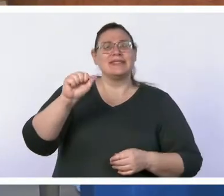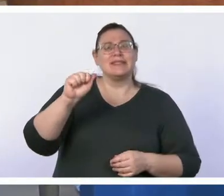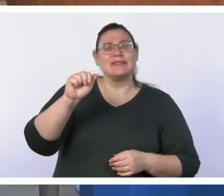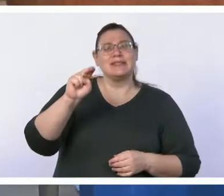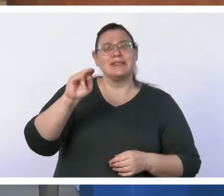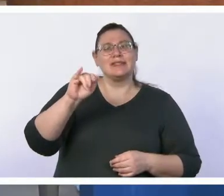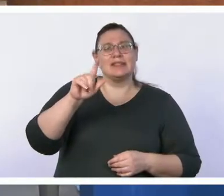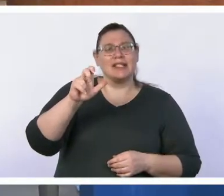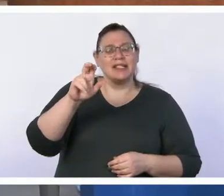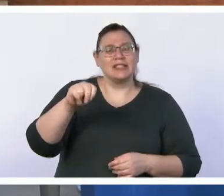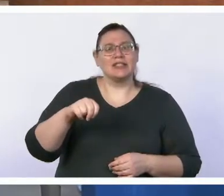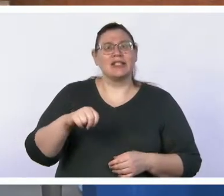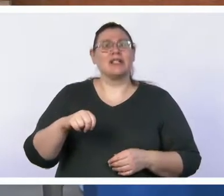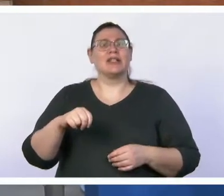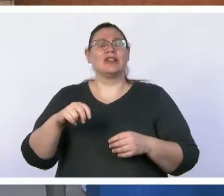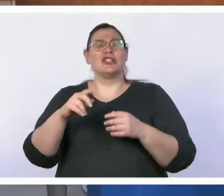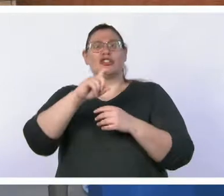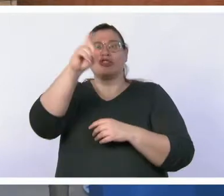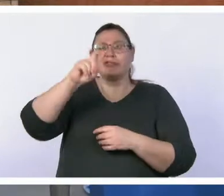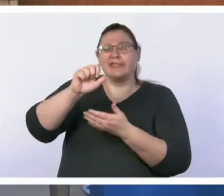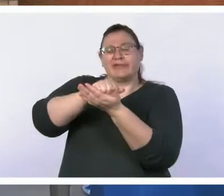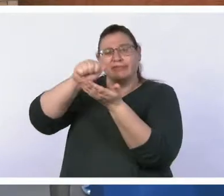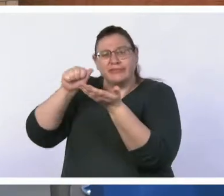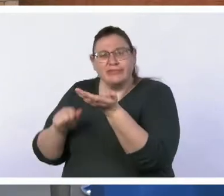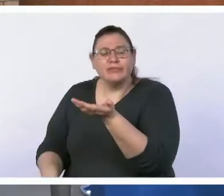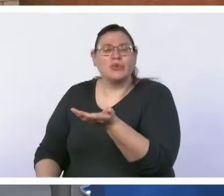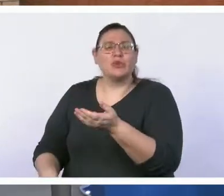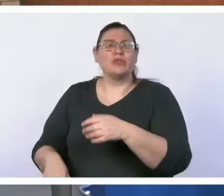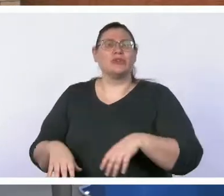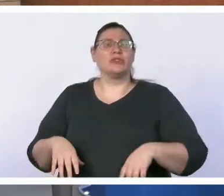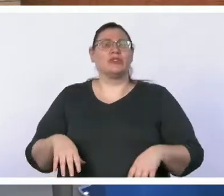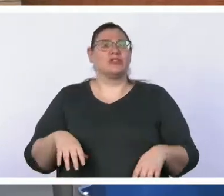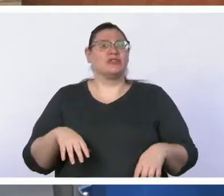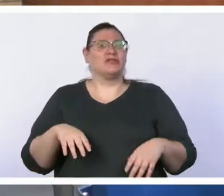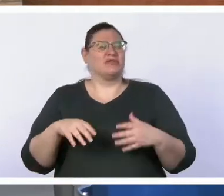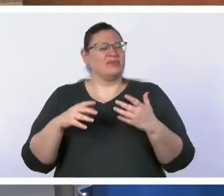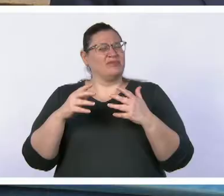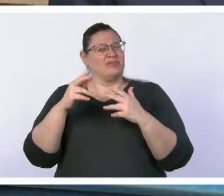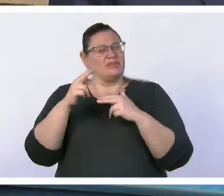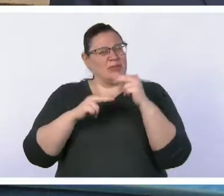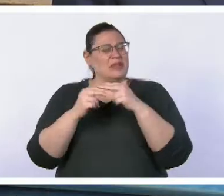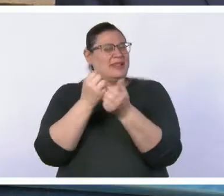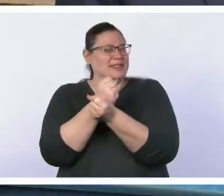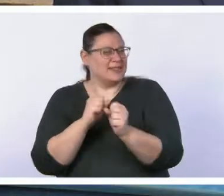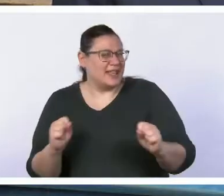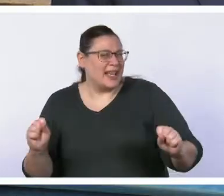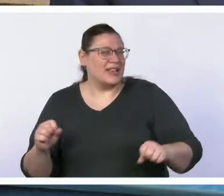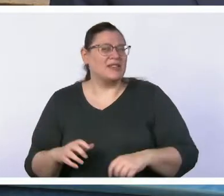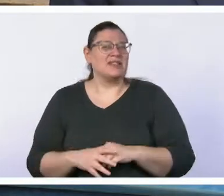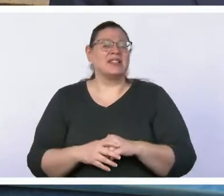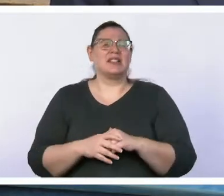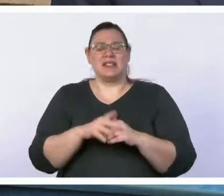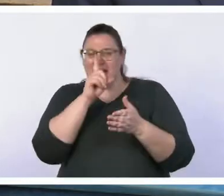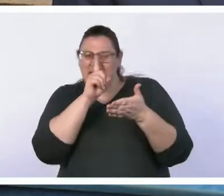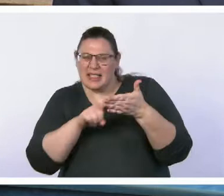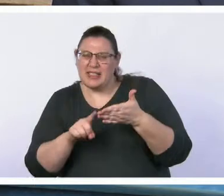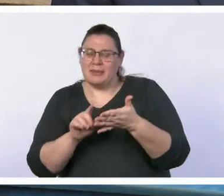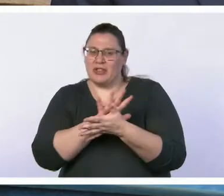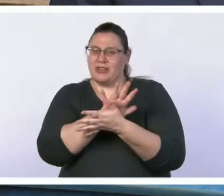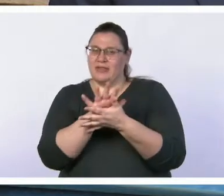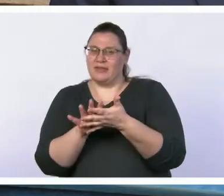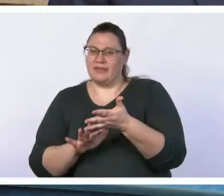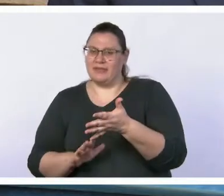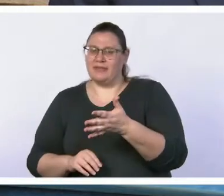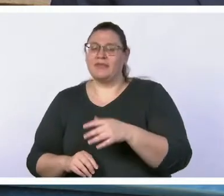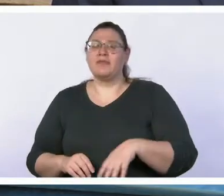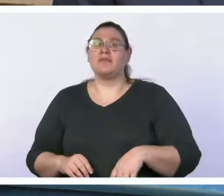blight eradication, graffiti removal, building and safety, inspections, those sorts of things. So